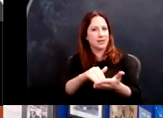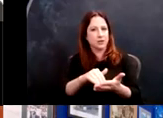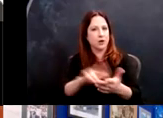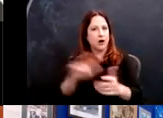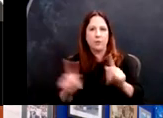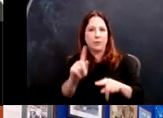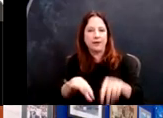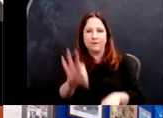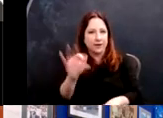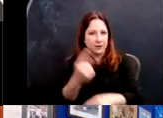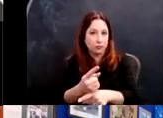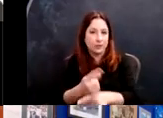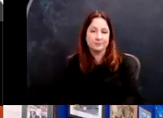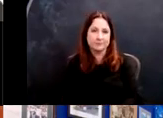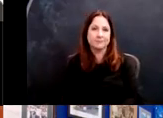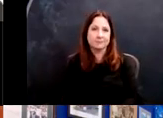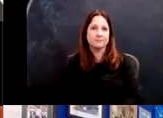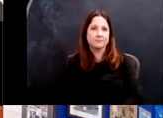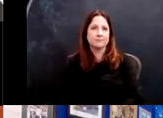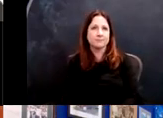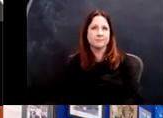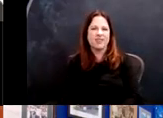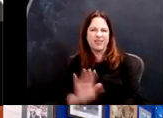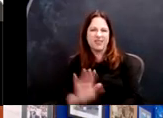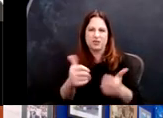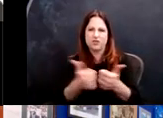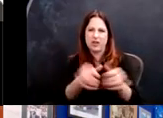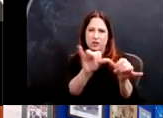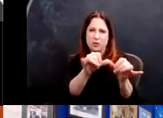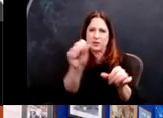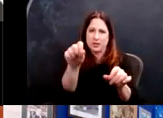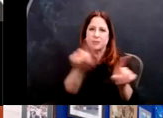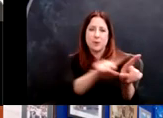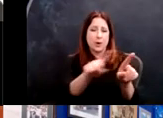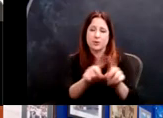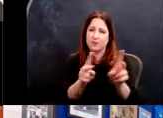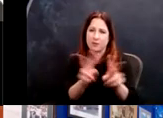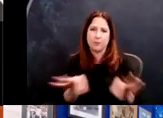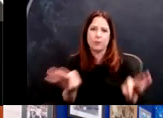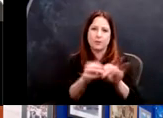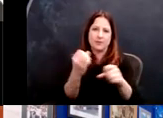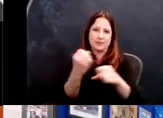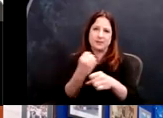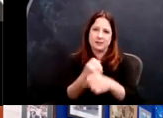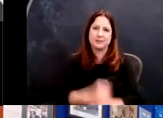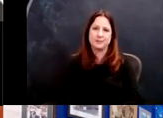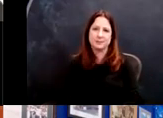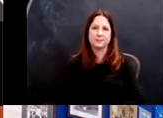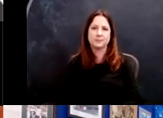it. Right. Mm-hmm. So that, I think, is challenging to measure, but incredibly important. Mm-hmm.